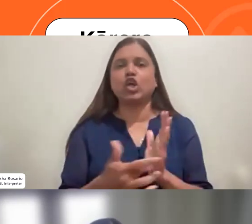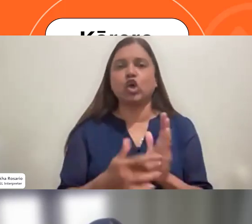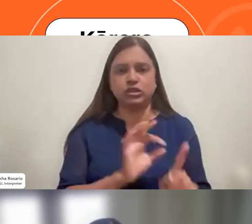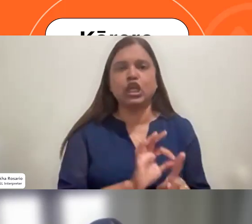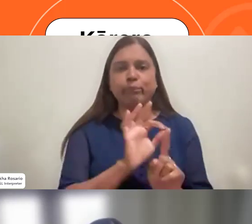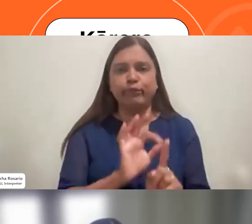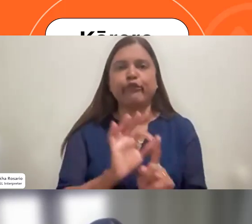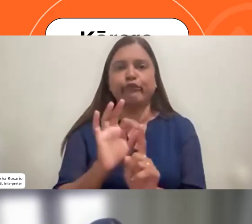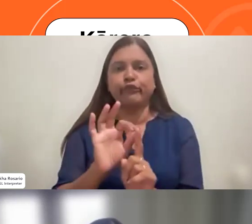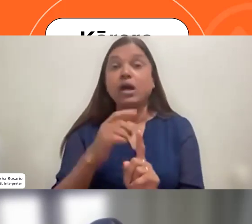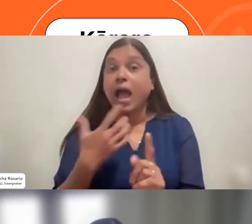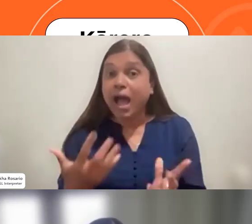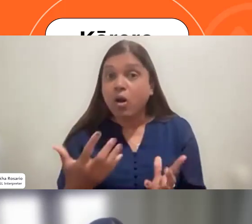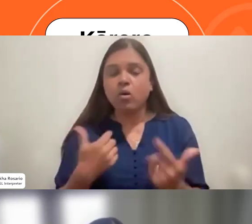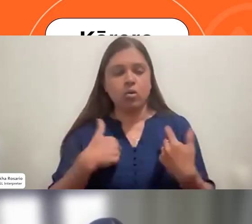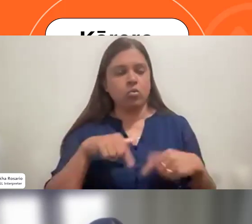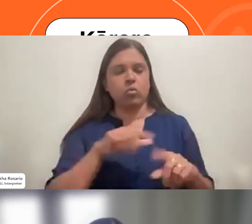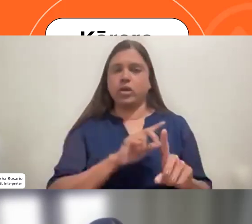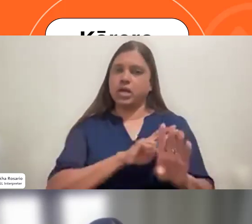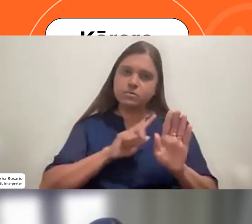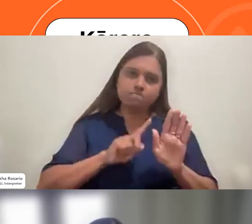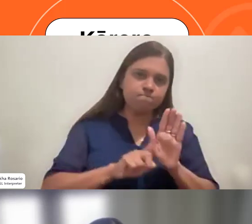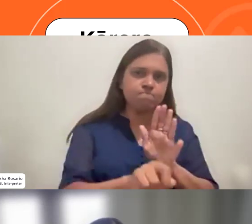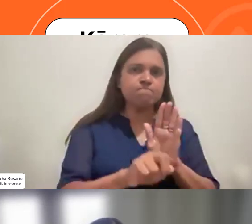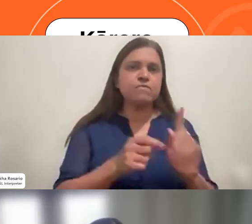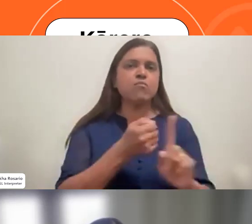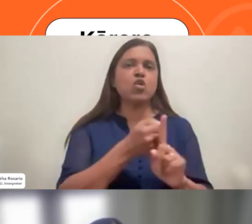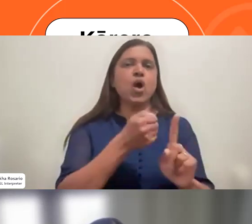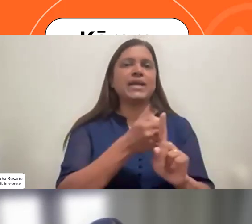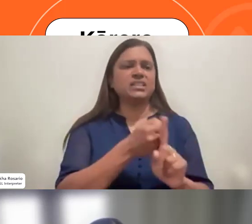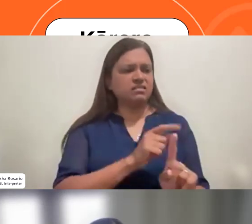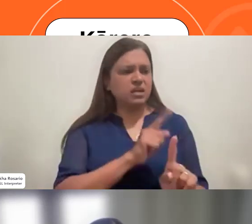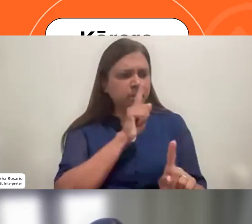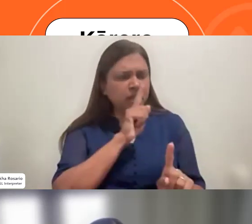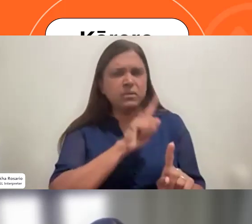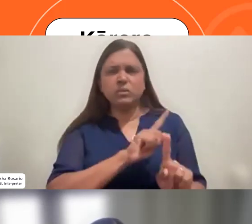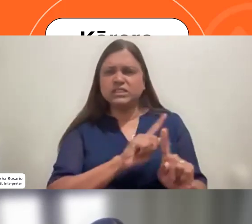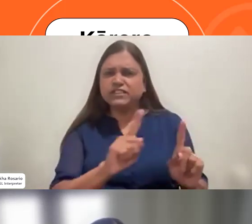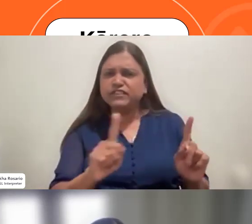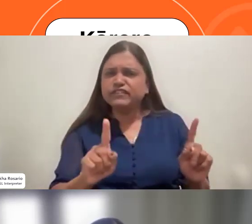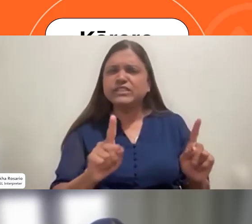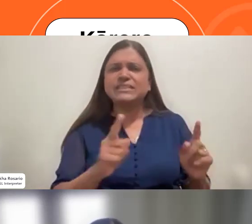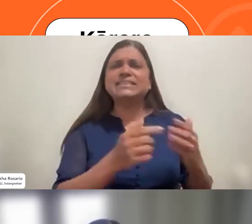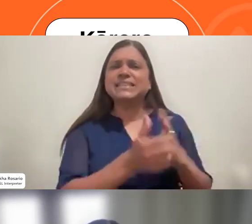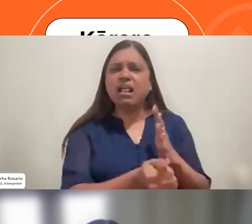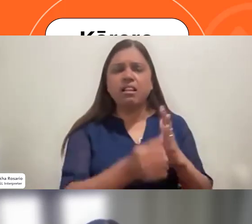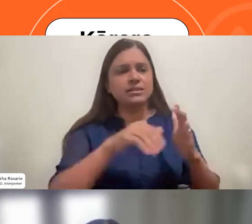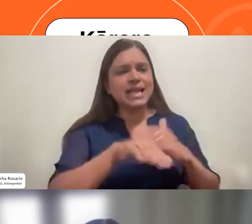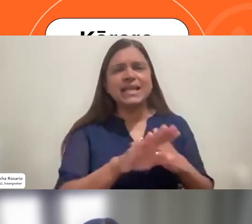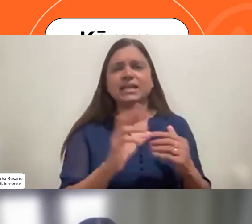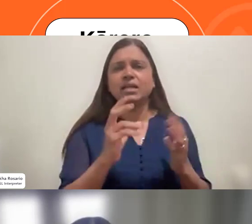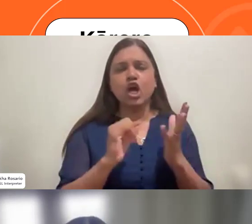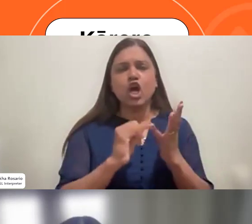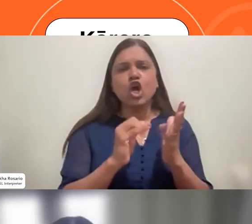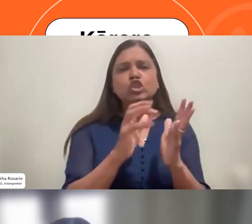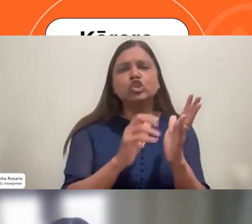we were proactive. Many people with different skills were proactive with the open source community, lobbying the